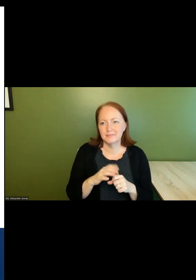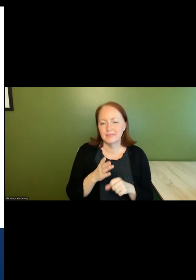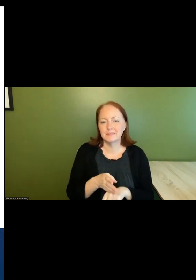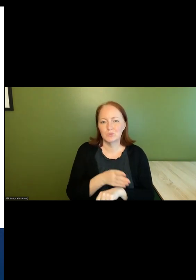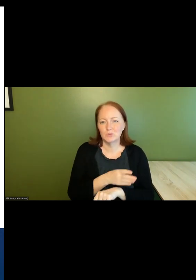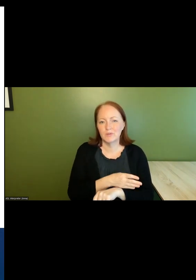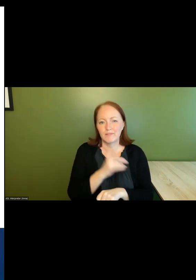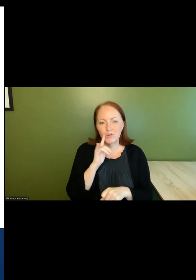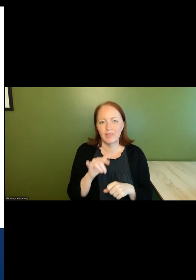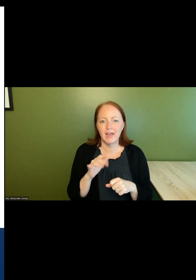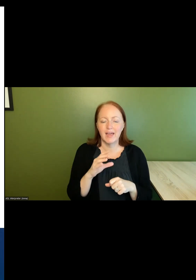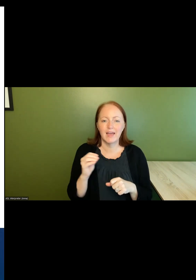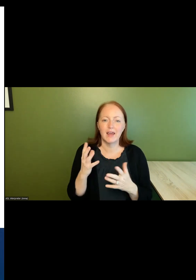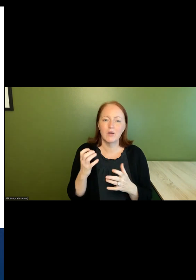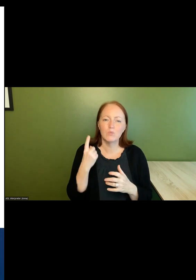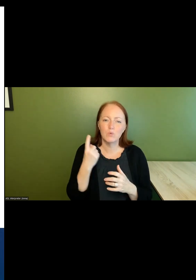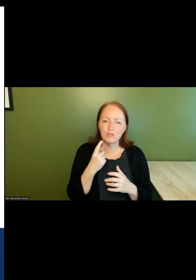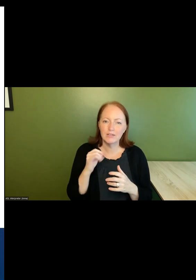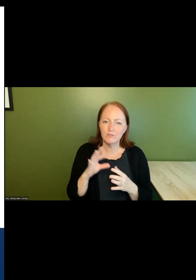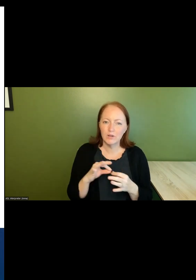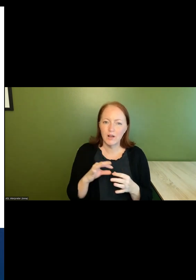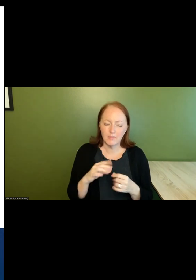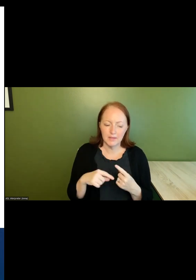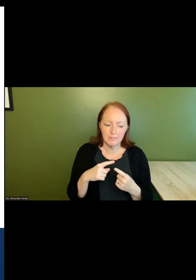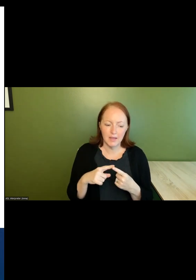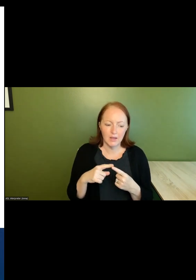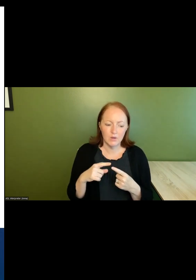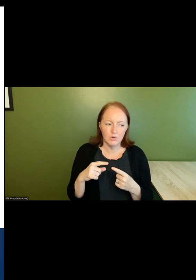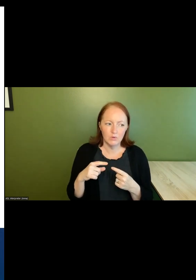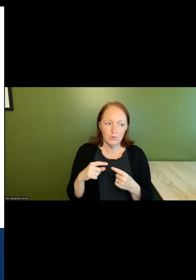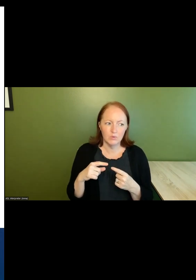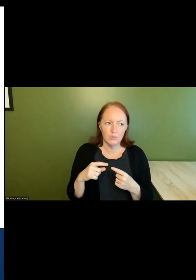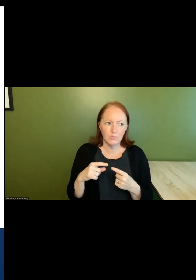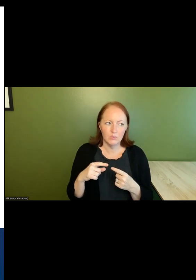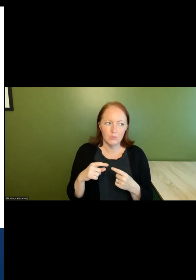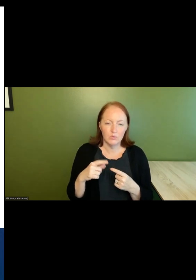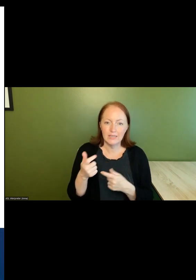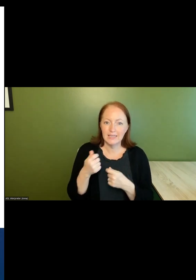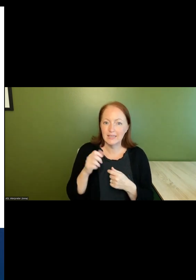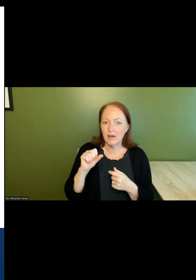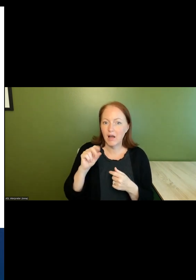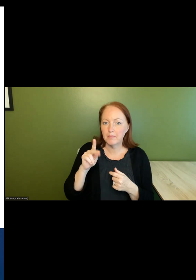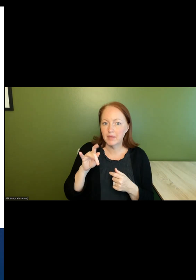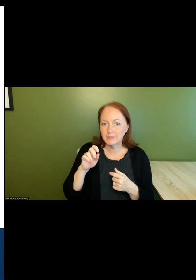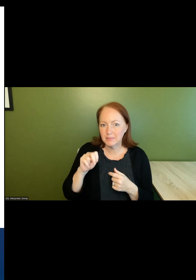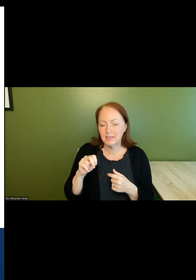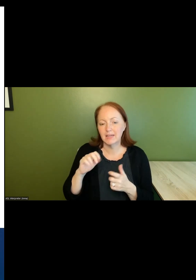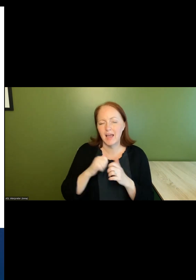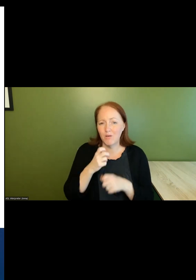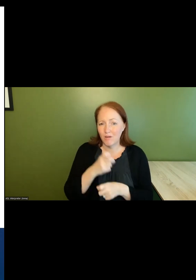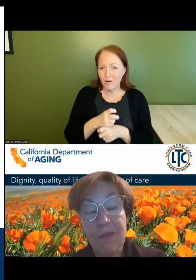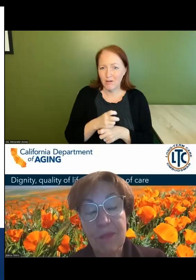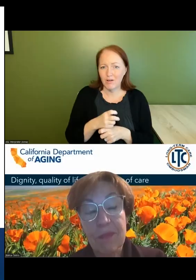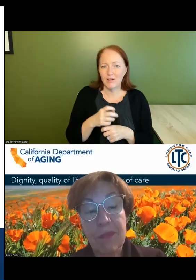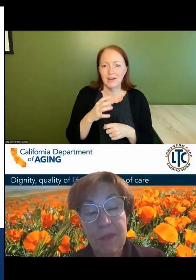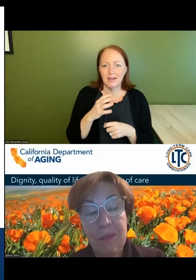in. And I was also wondering if you could comment on getting ombudsman and how hard that is,